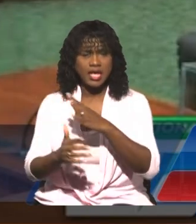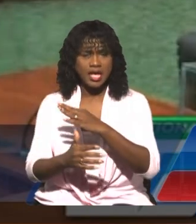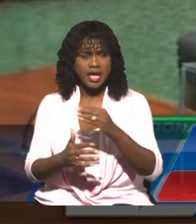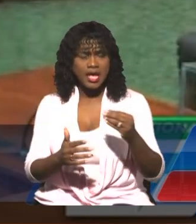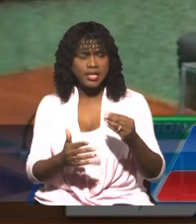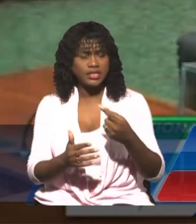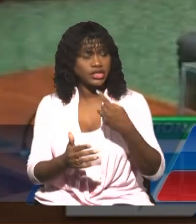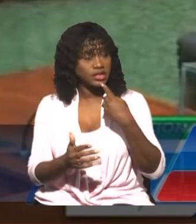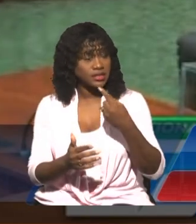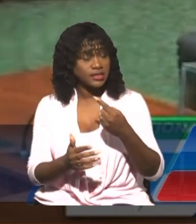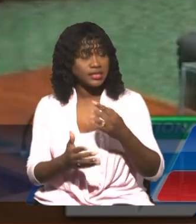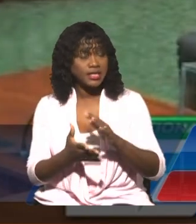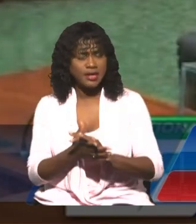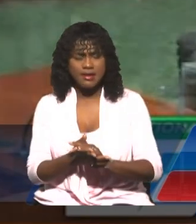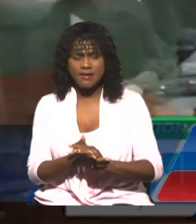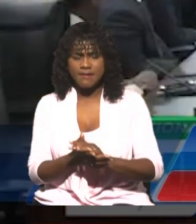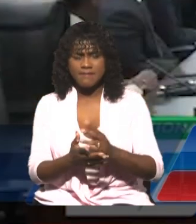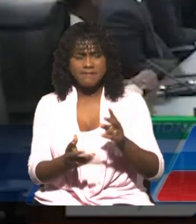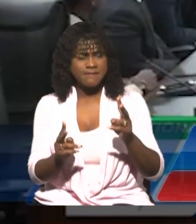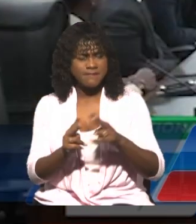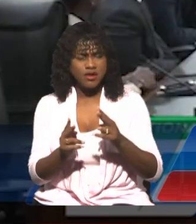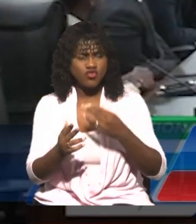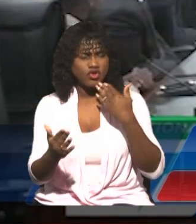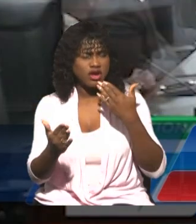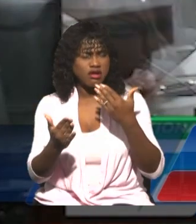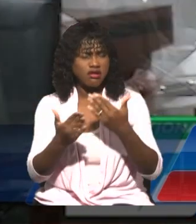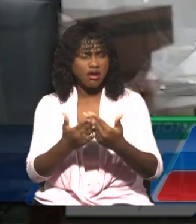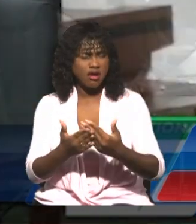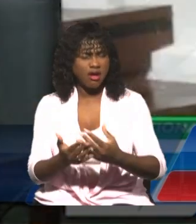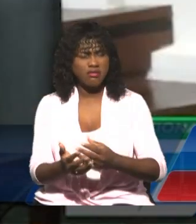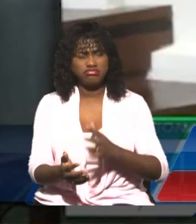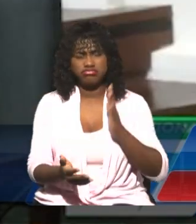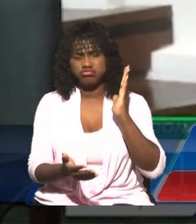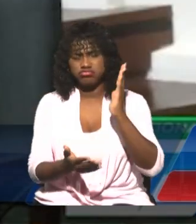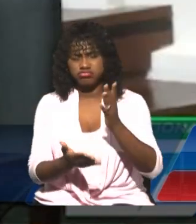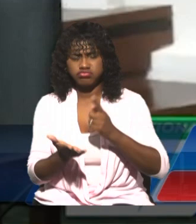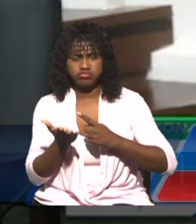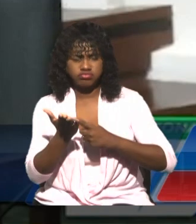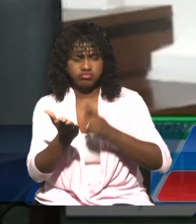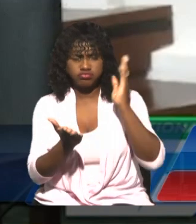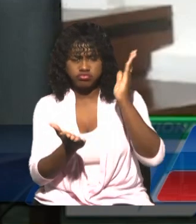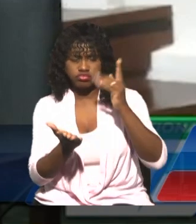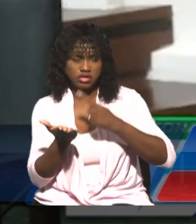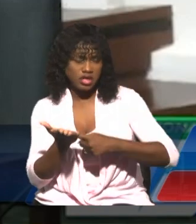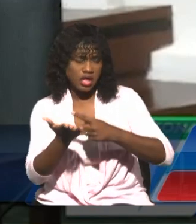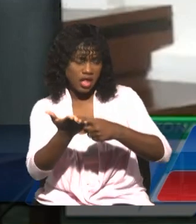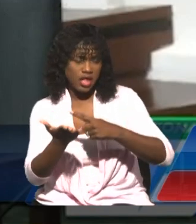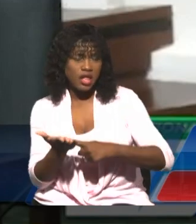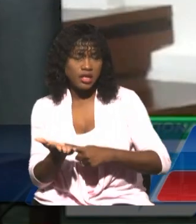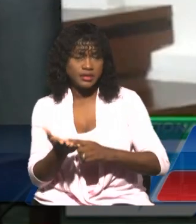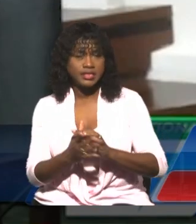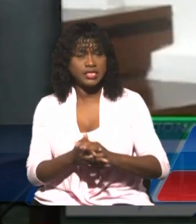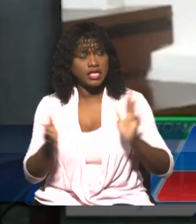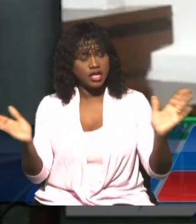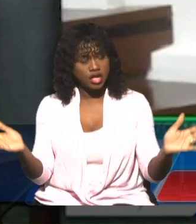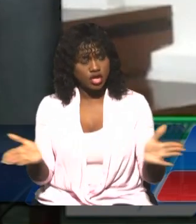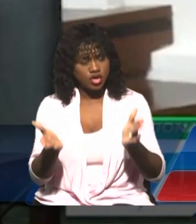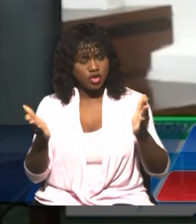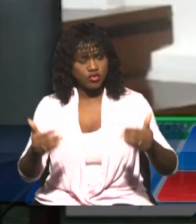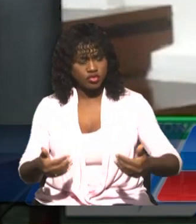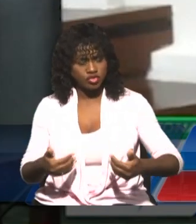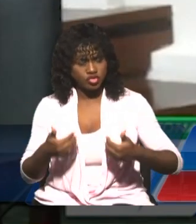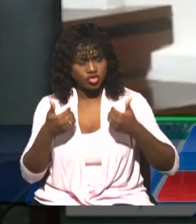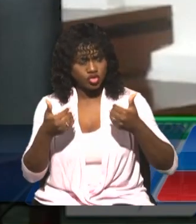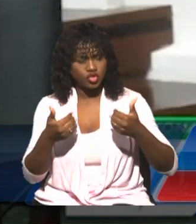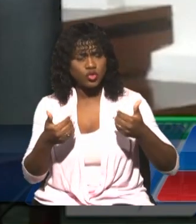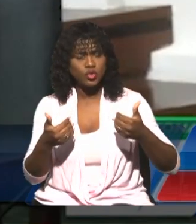she called their articulate presentations and passionate advocacy on the issue. The House Speaker urged the youth parliamentarians to ensure